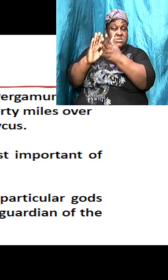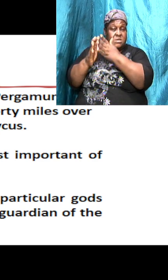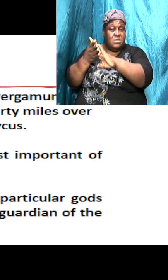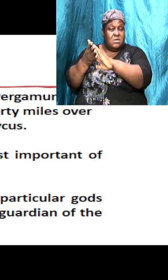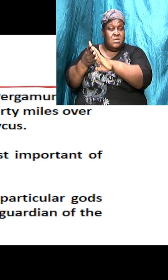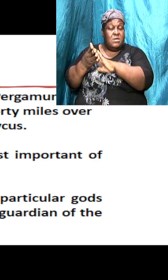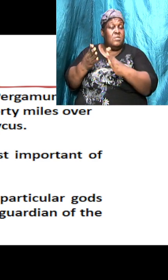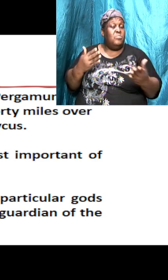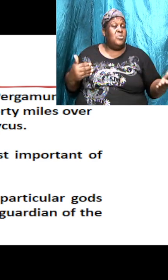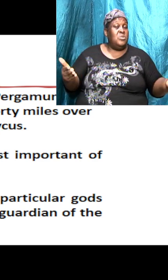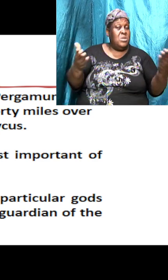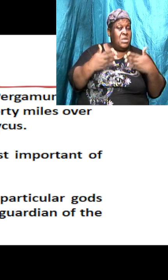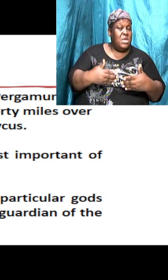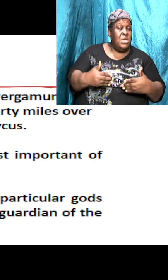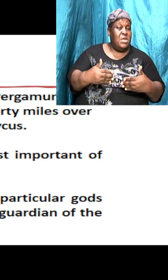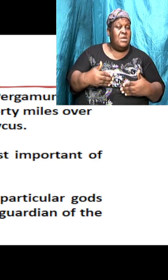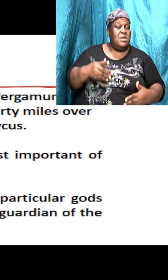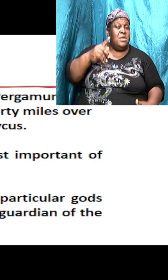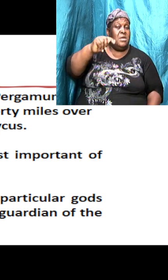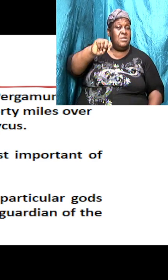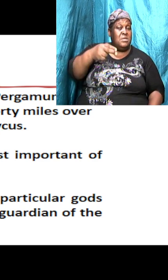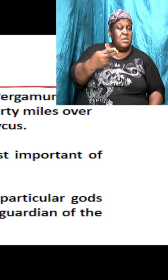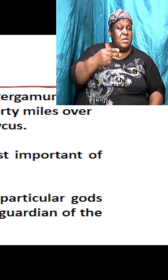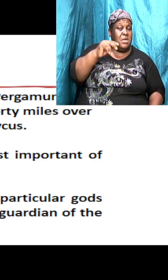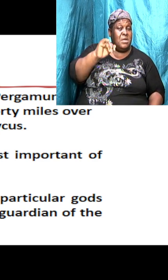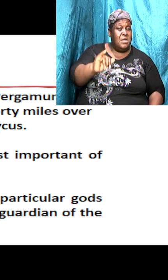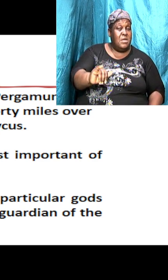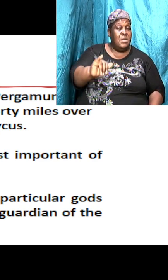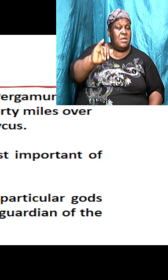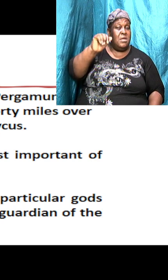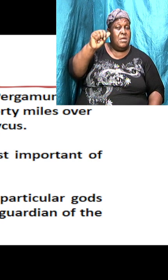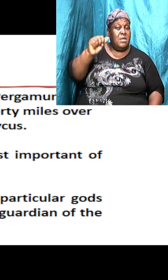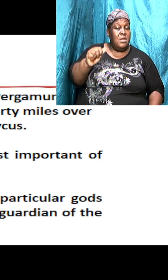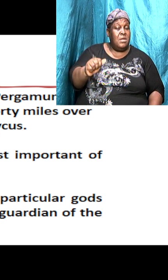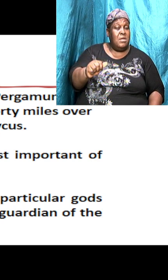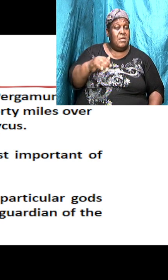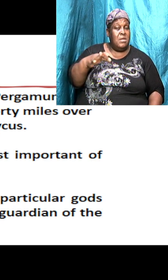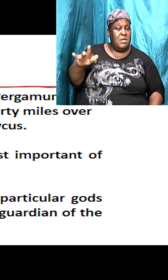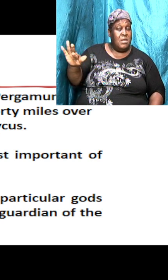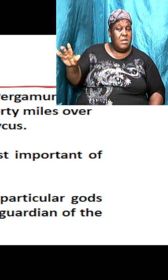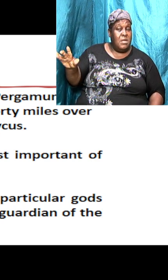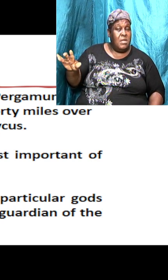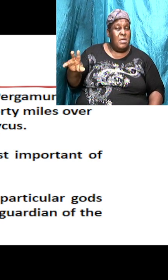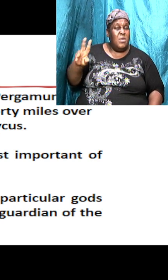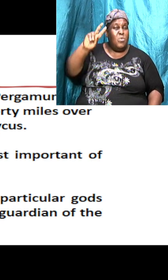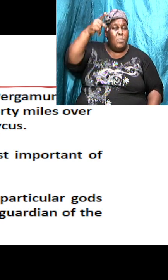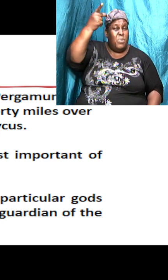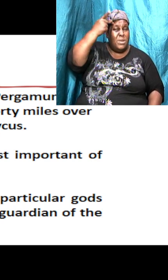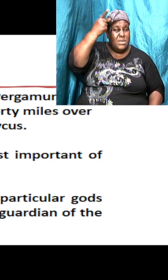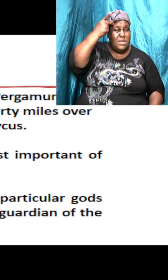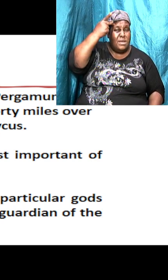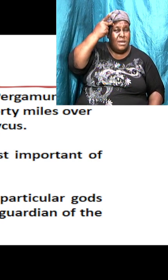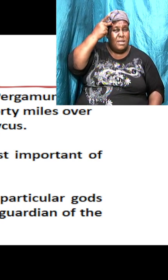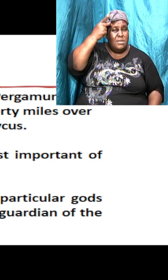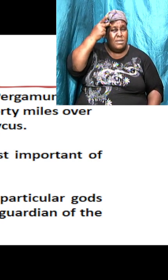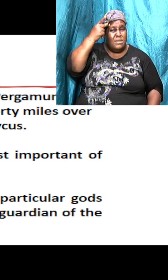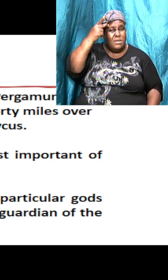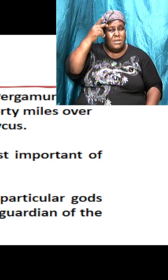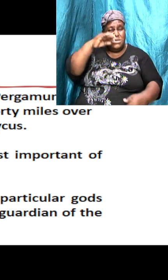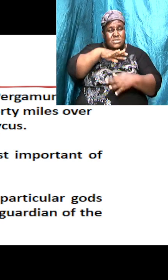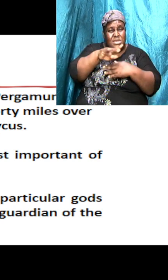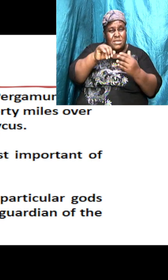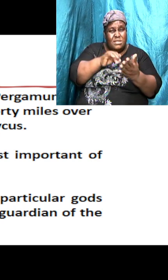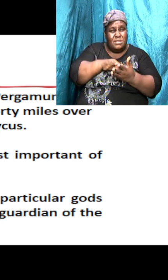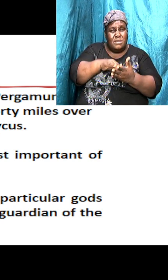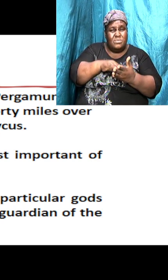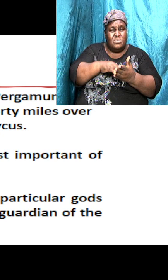here, Thyatira, unlike even others that were like political centers, Thyatira was small and it